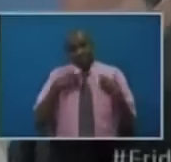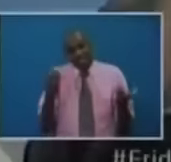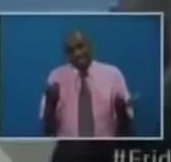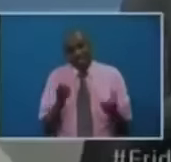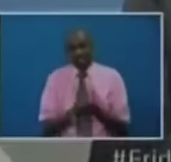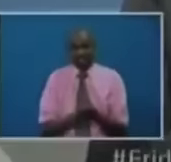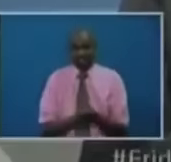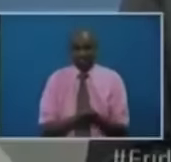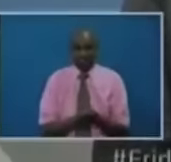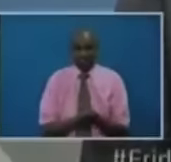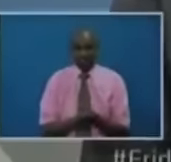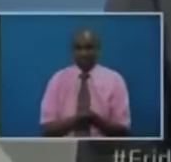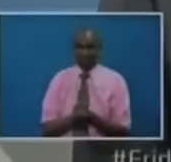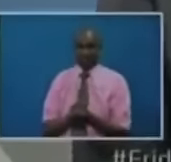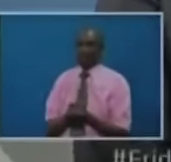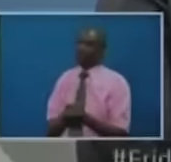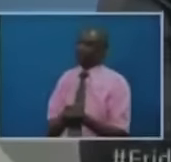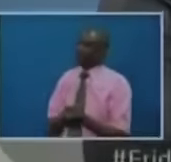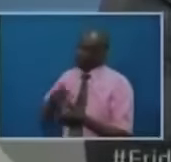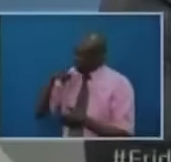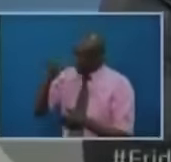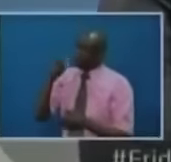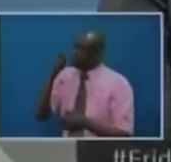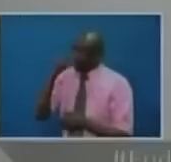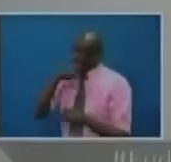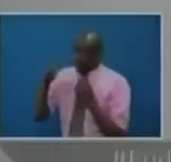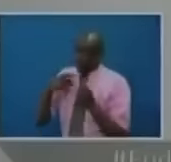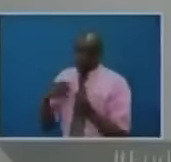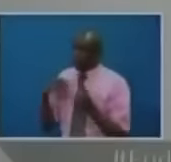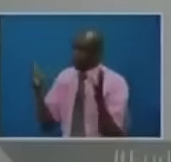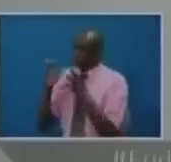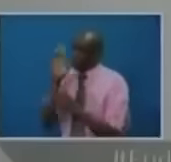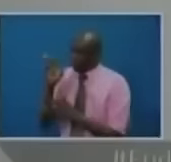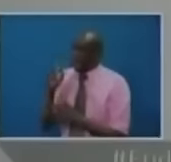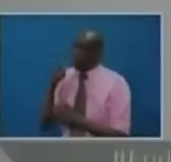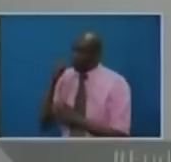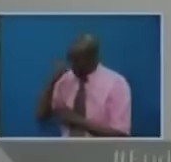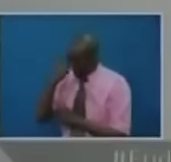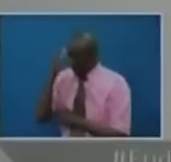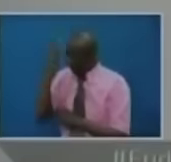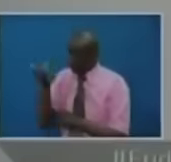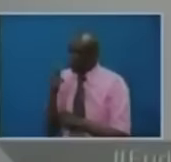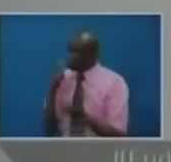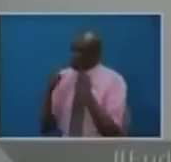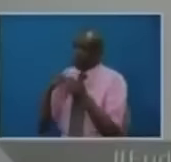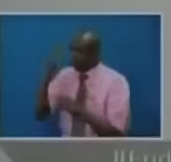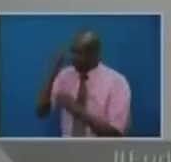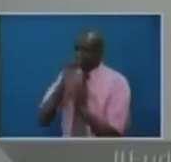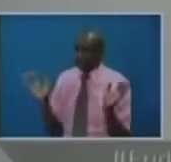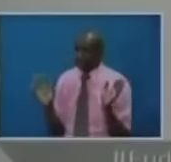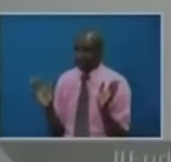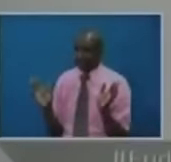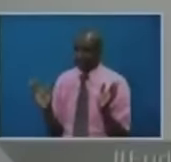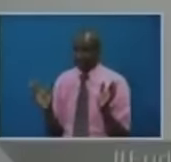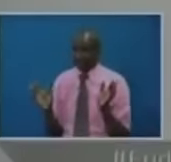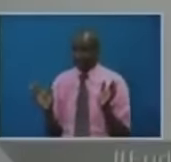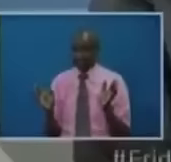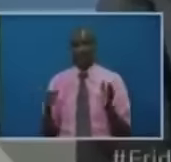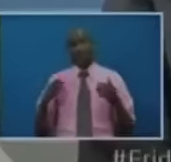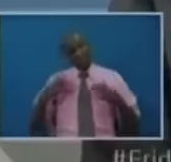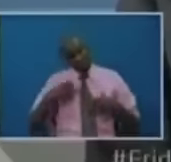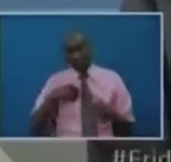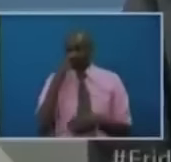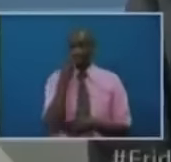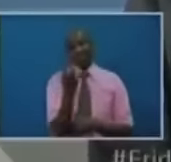Everyone else is funny. It's but you make, you know, make, you make a lot of fun about your community. I make why a fun is of everyone. Why is that? I don't know. People are